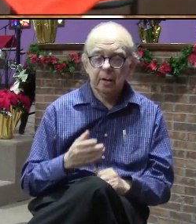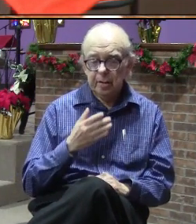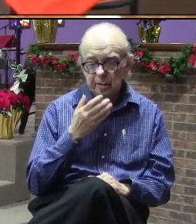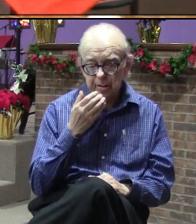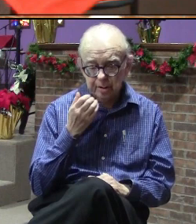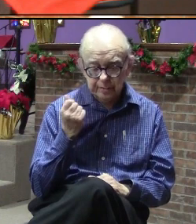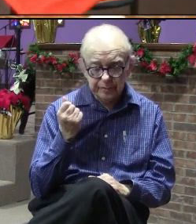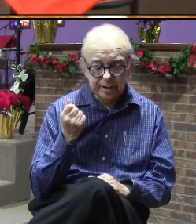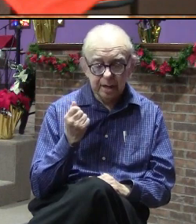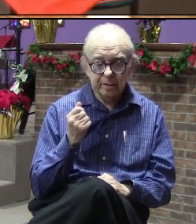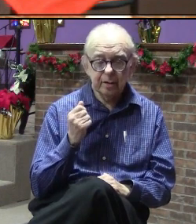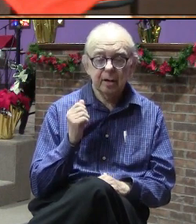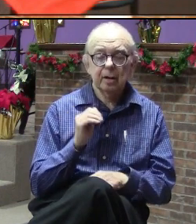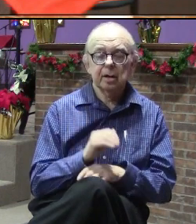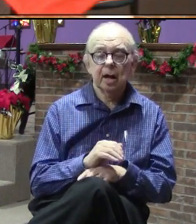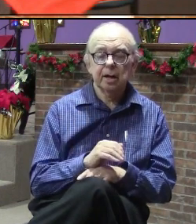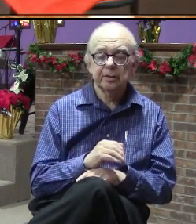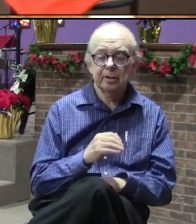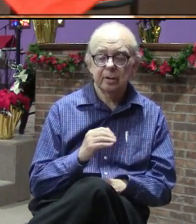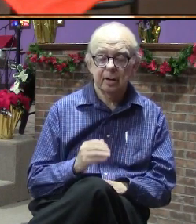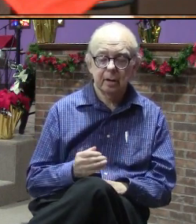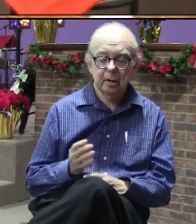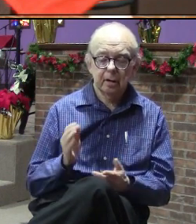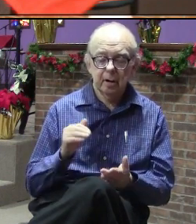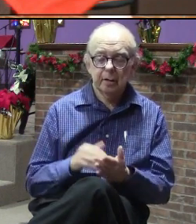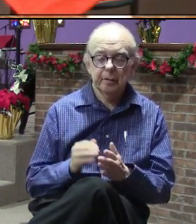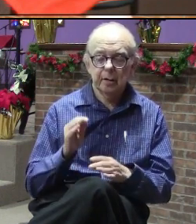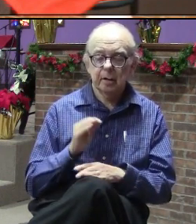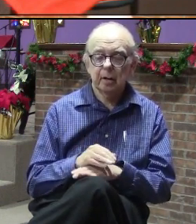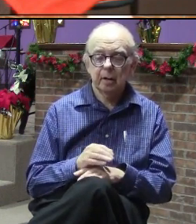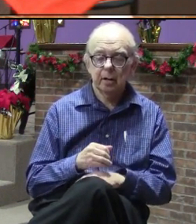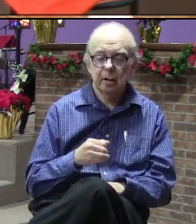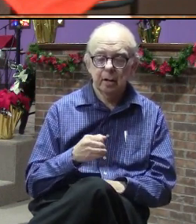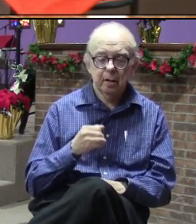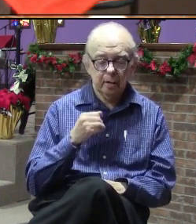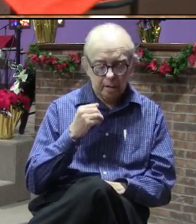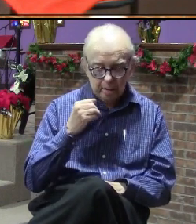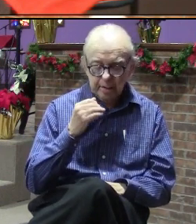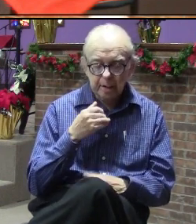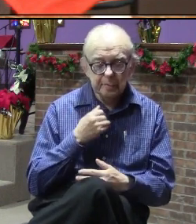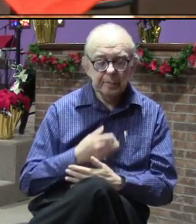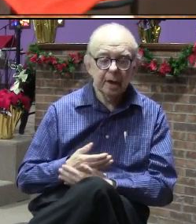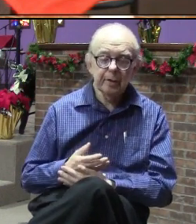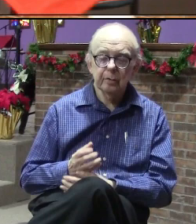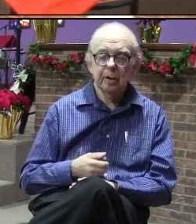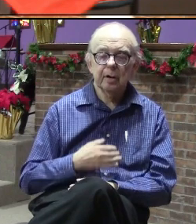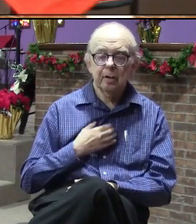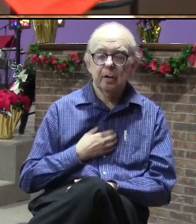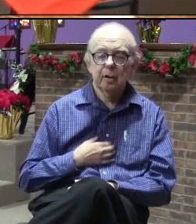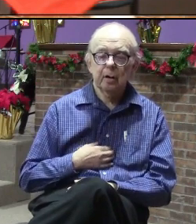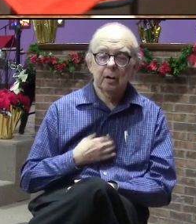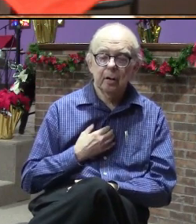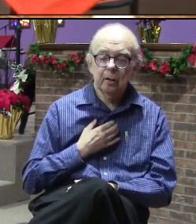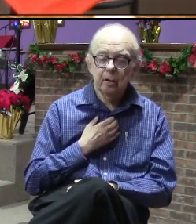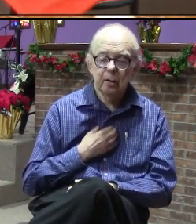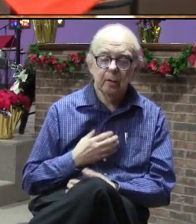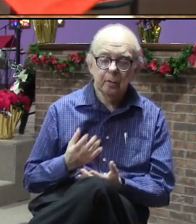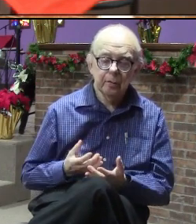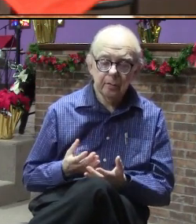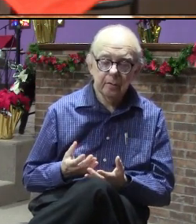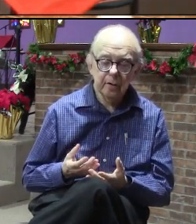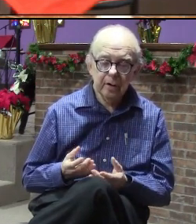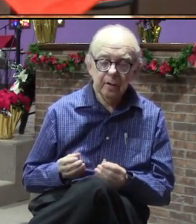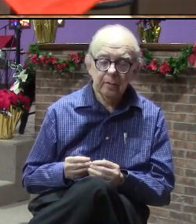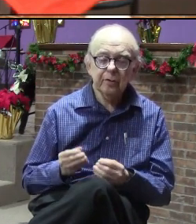night-nights. In the middle of the night, that baby is going to get hungry and wind up. That baby wants